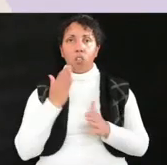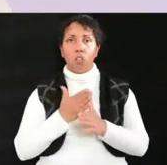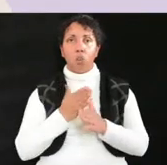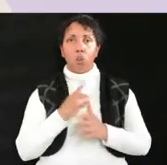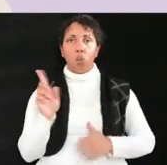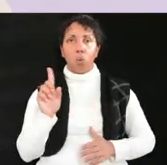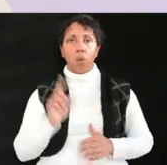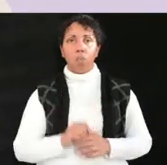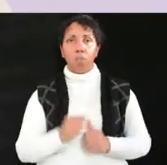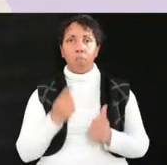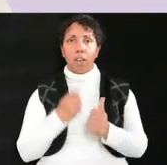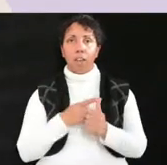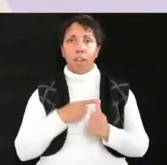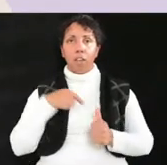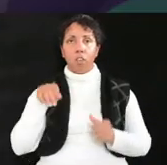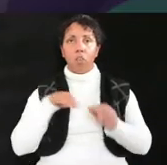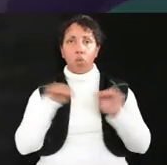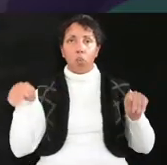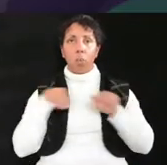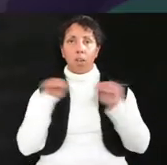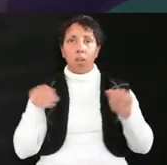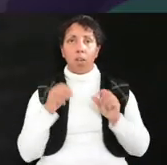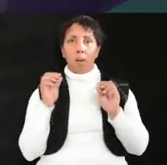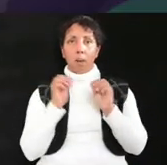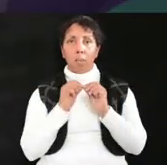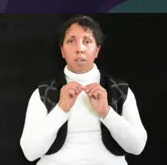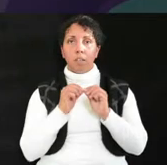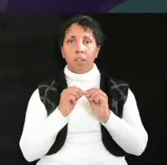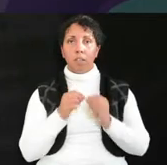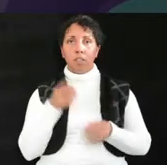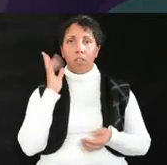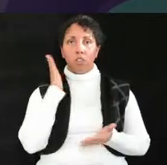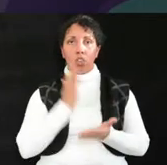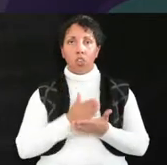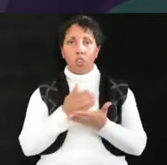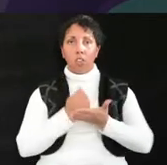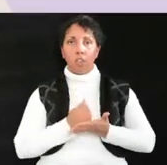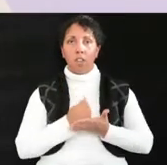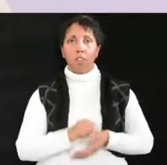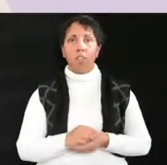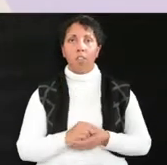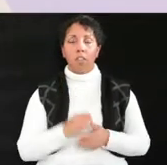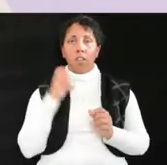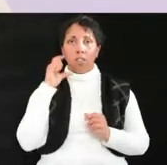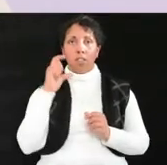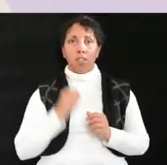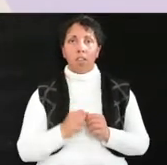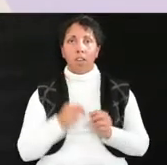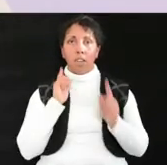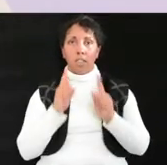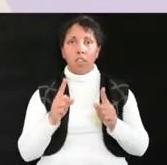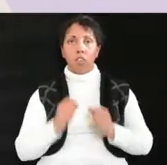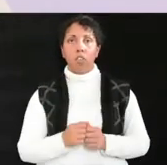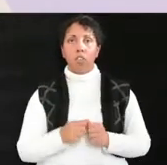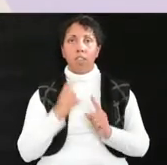do? A. Take you swimming. B. Make sure that you are looked after properly. C. Teach you